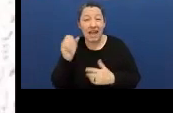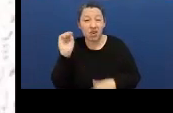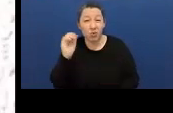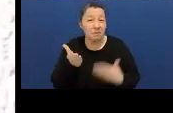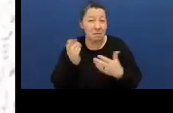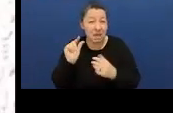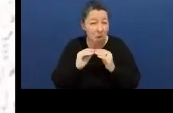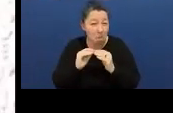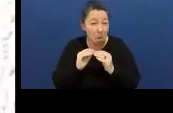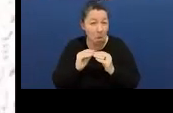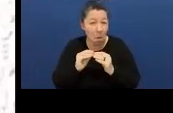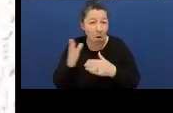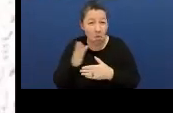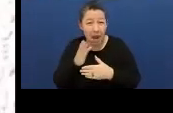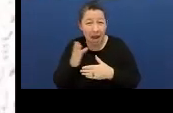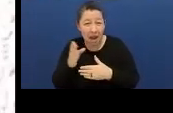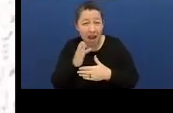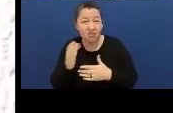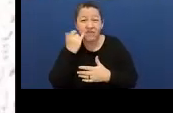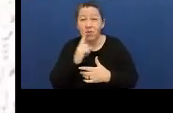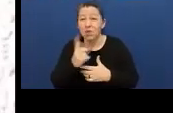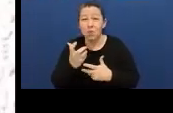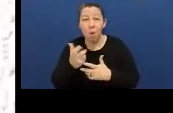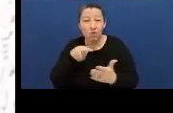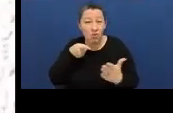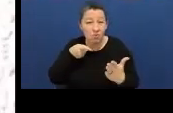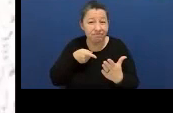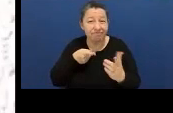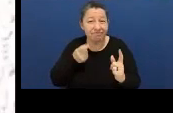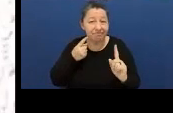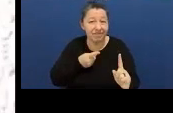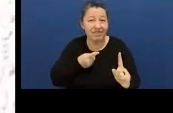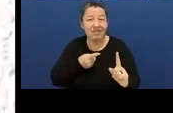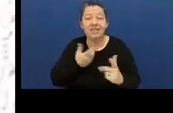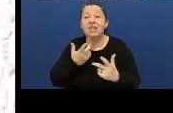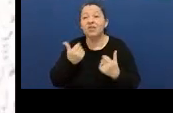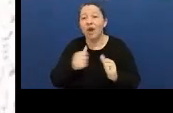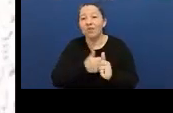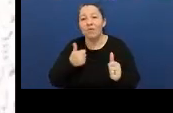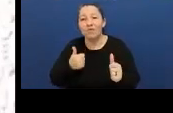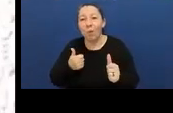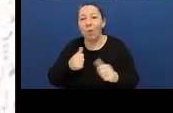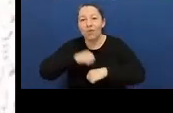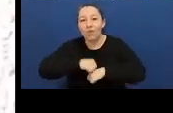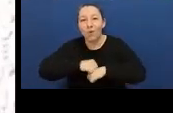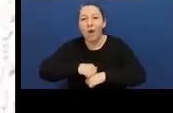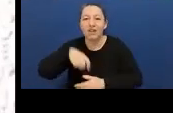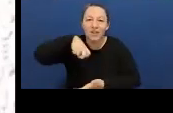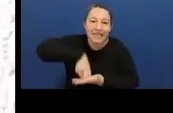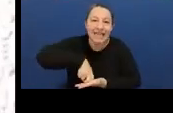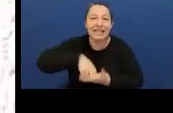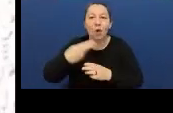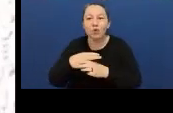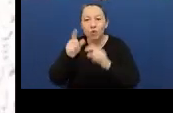more than that range if you really wanted to hit a target. And you're also trying to avoid the rocks and you have to kneel down to use them.